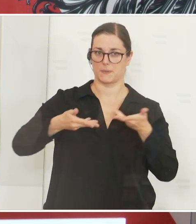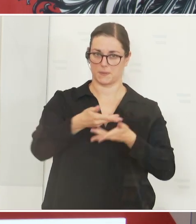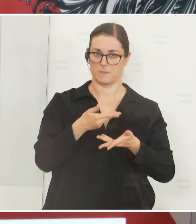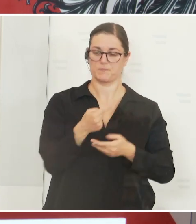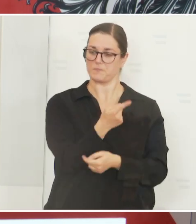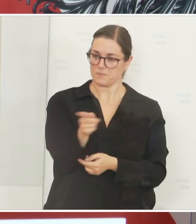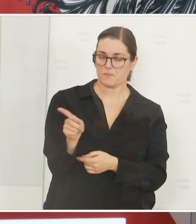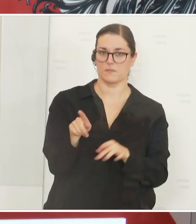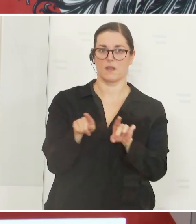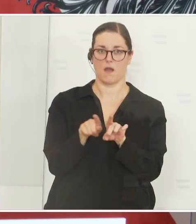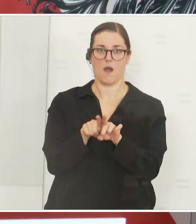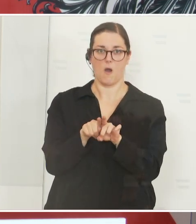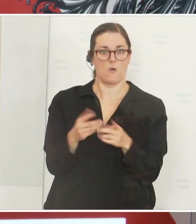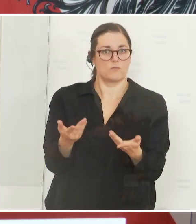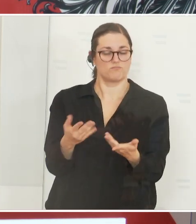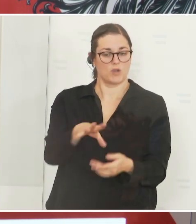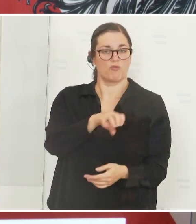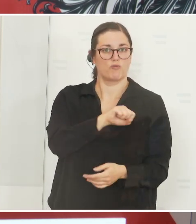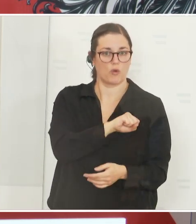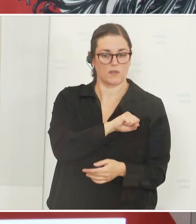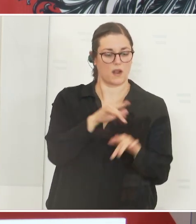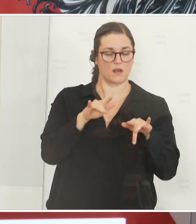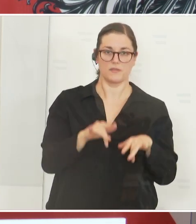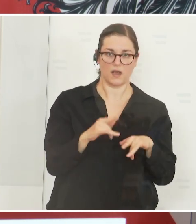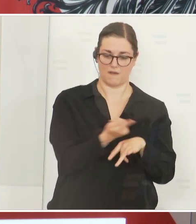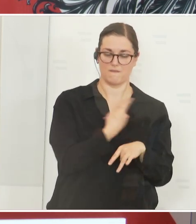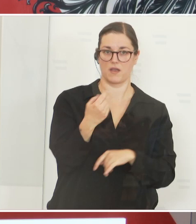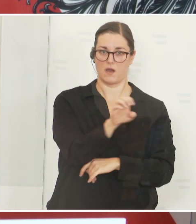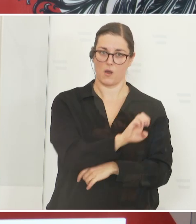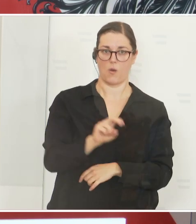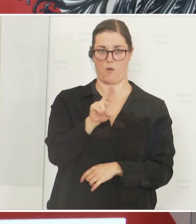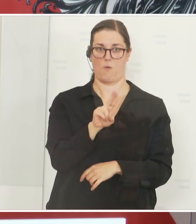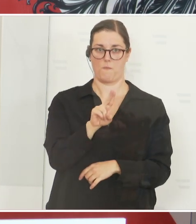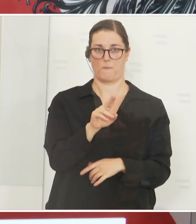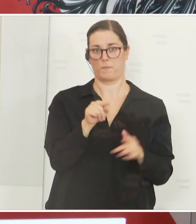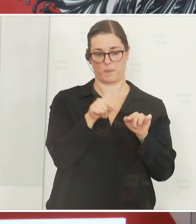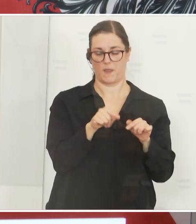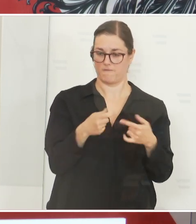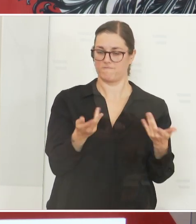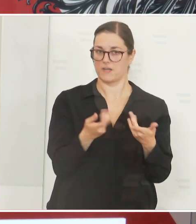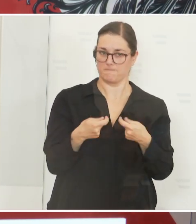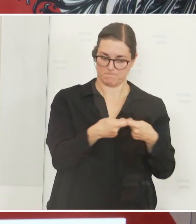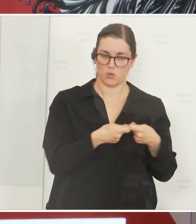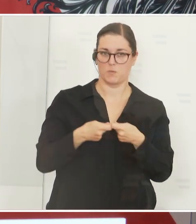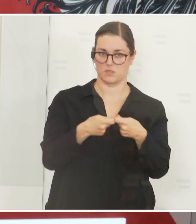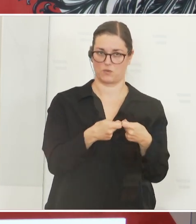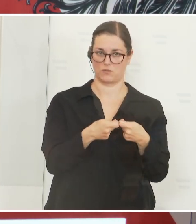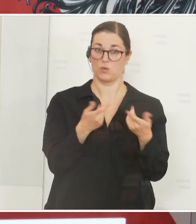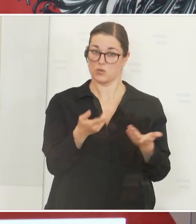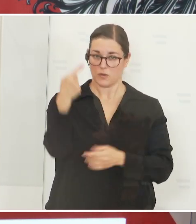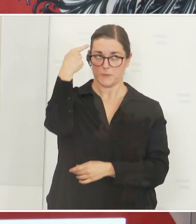profiting from the experience of the Council of Europe's Venice Commission. And with this in